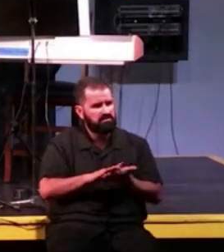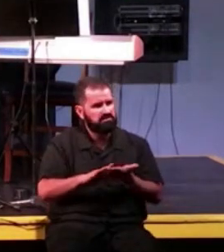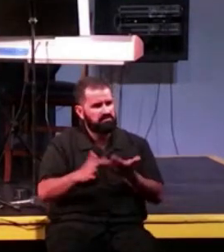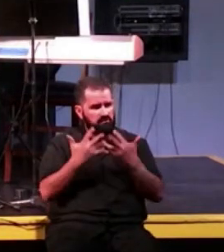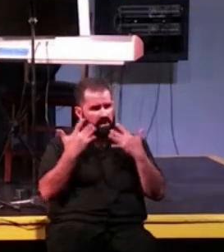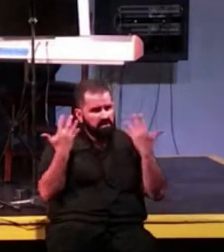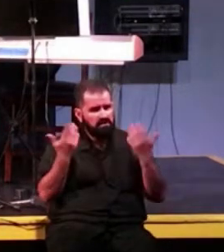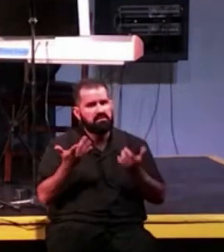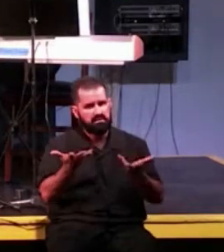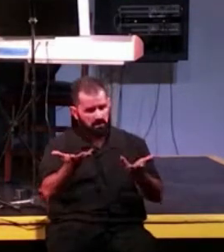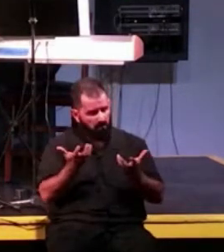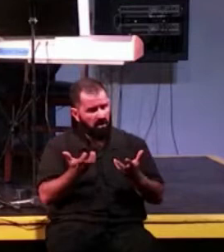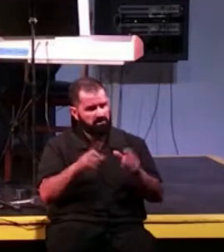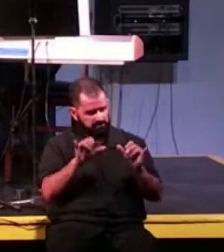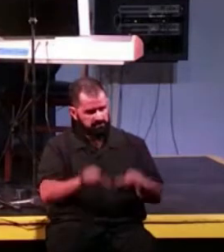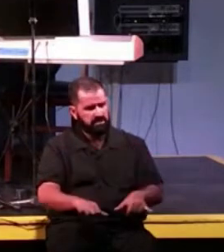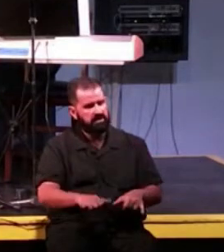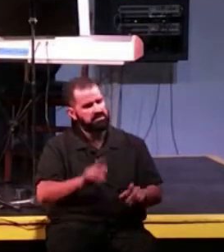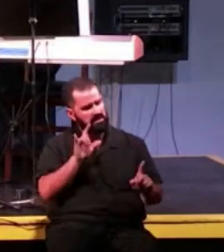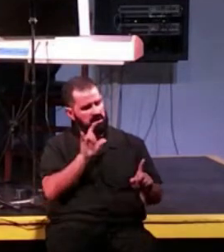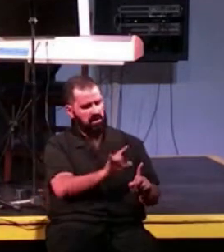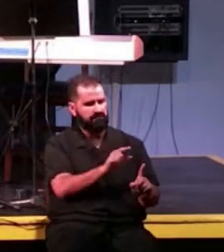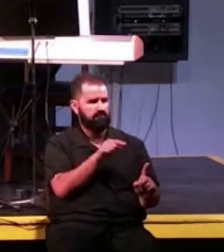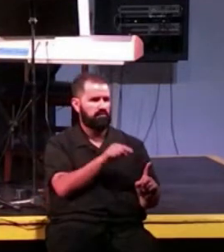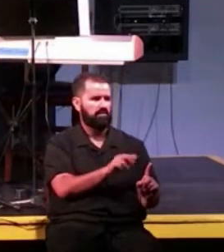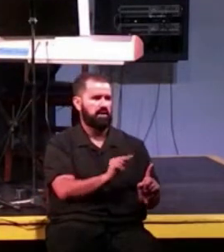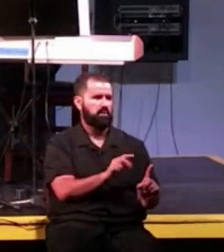But they wanted to because they loved Naomi.